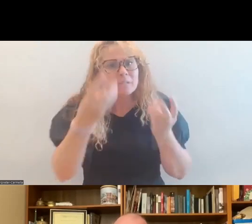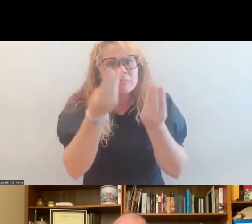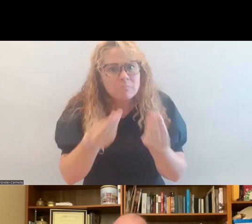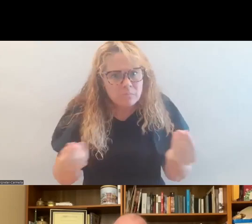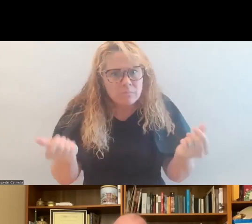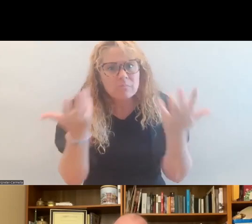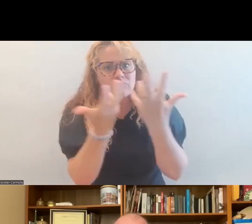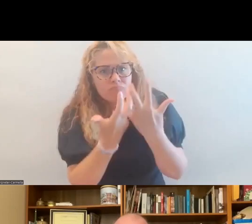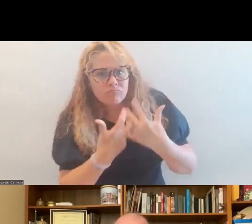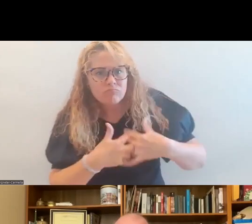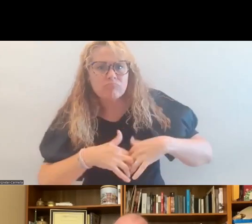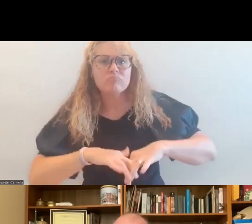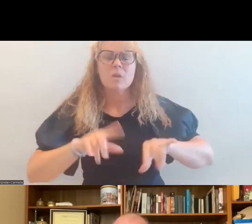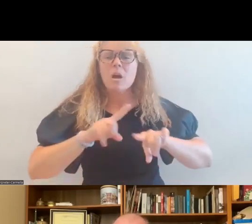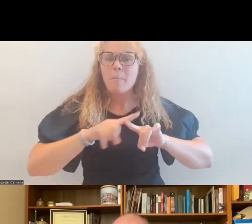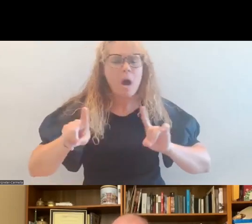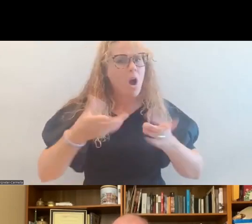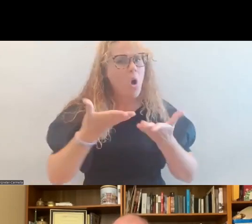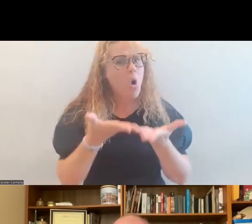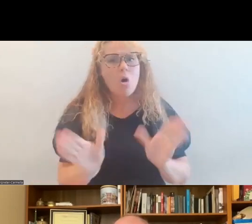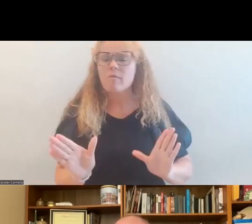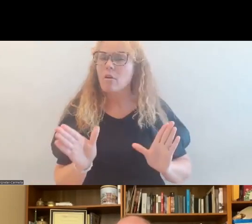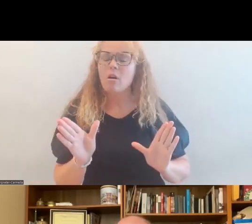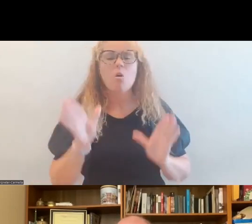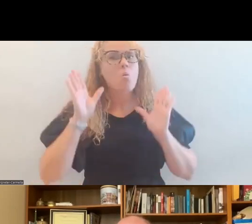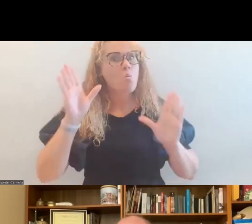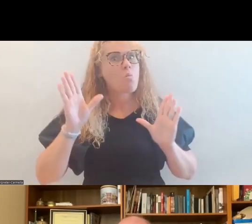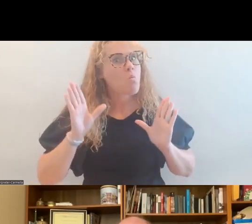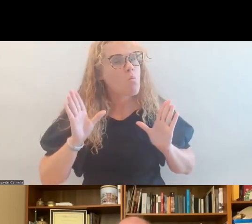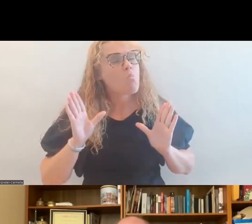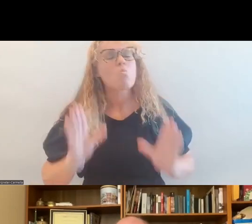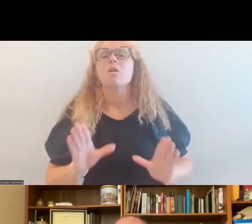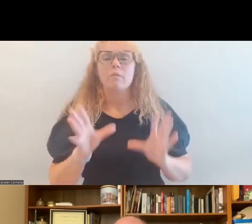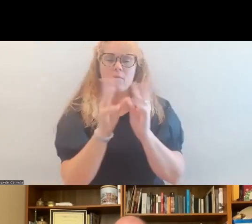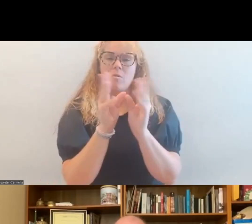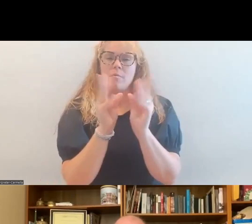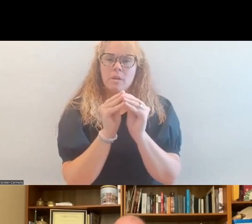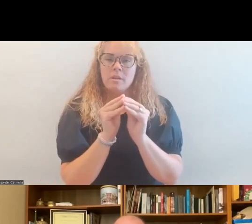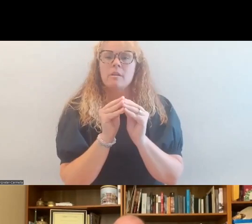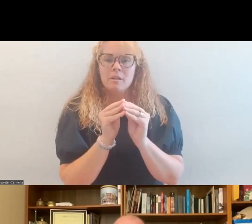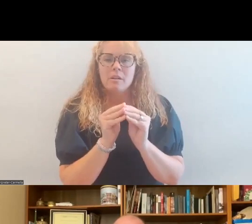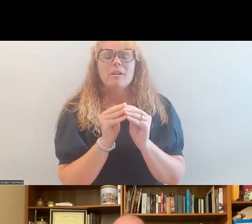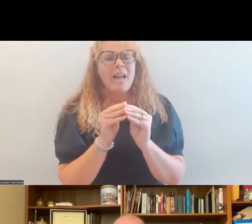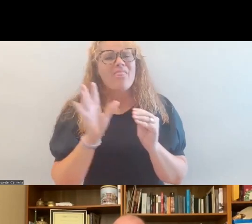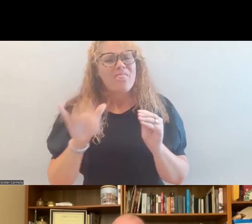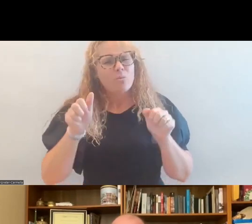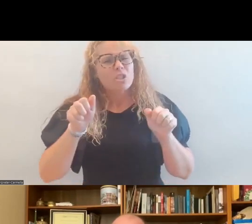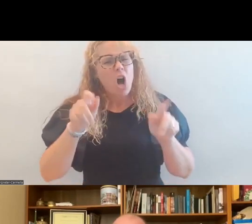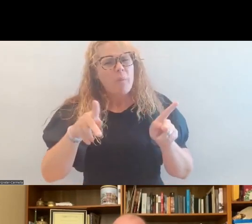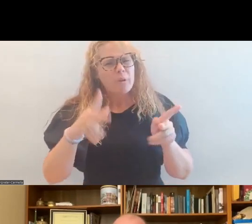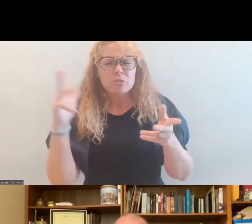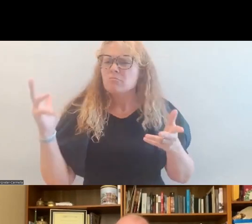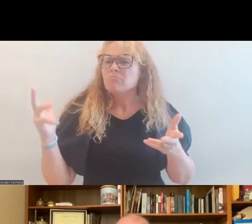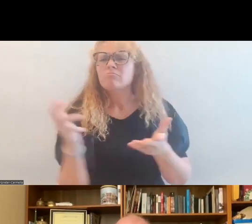But overall, it was just a super meeting, and an opportunity for the